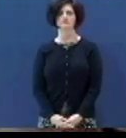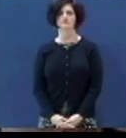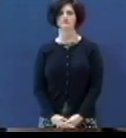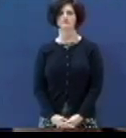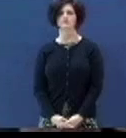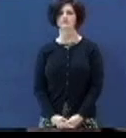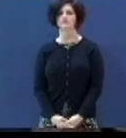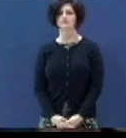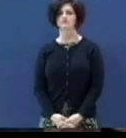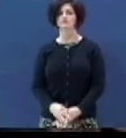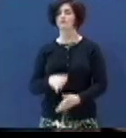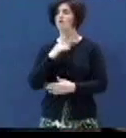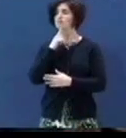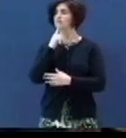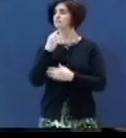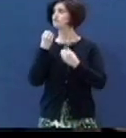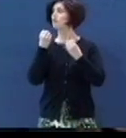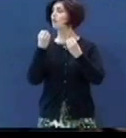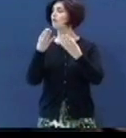many